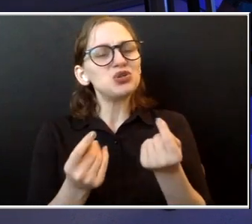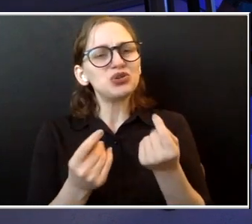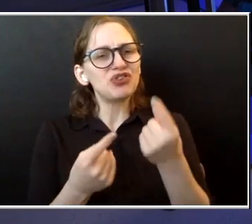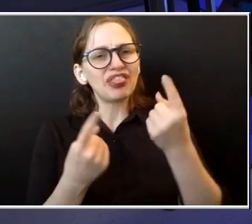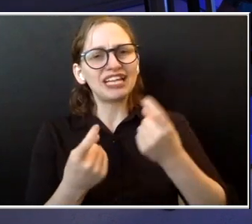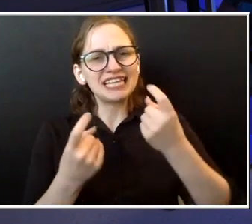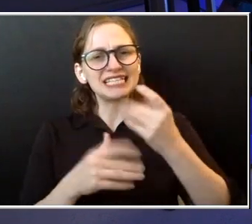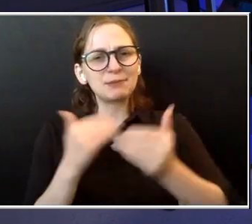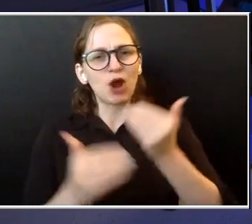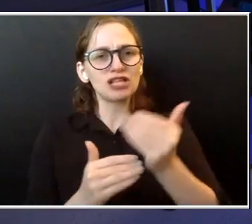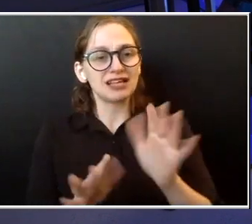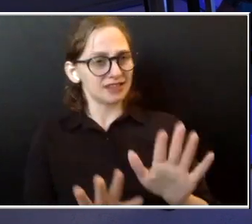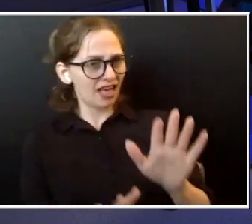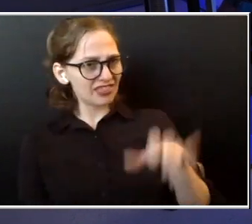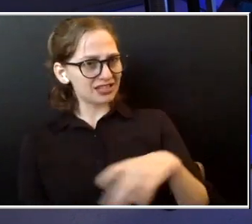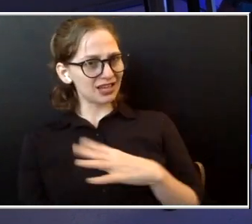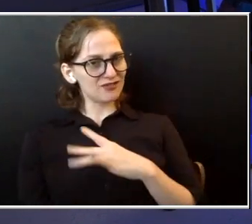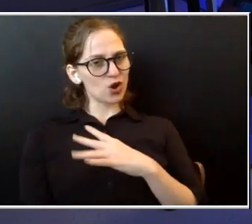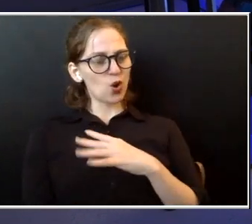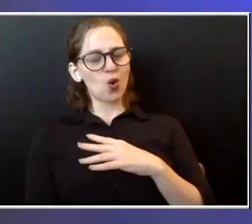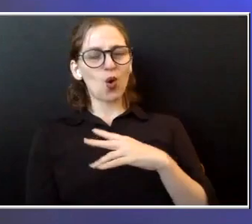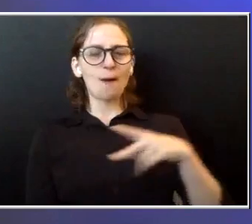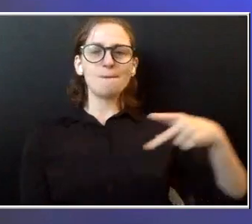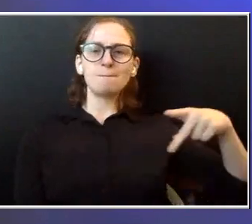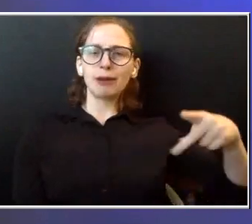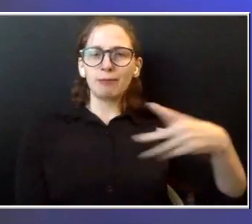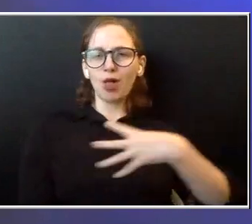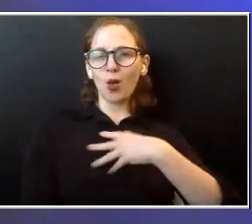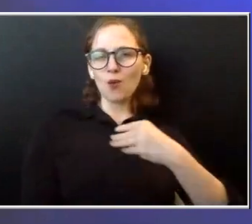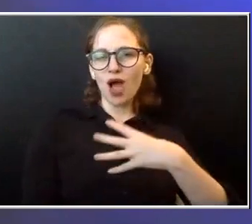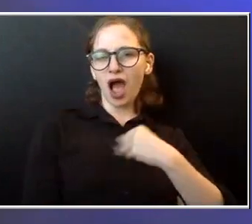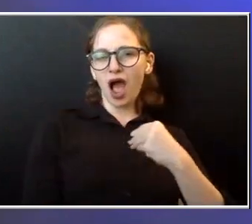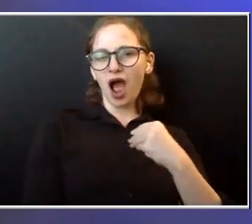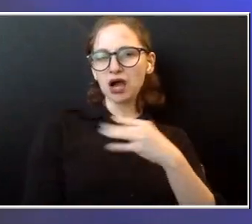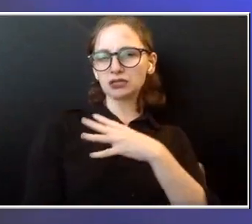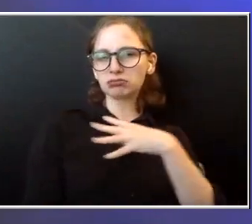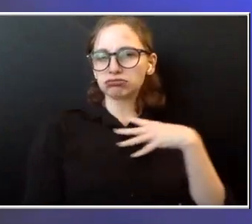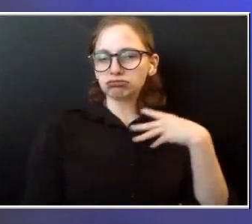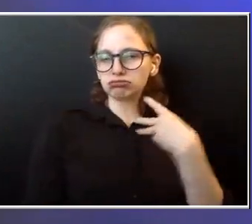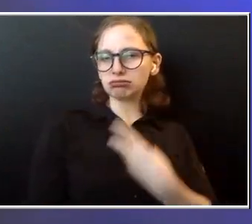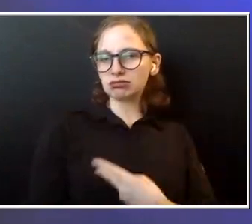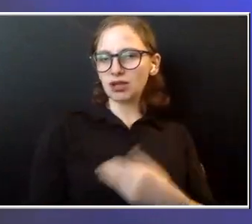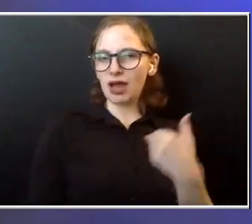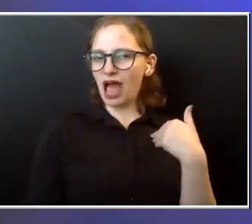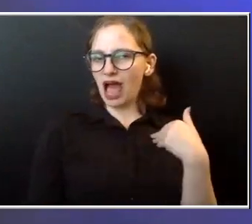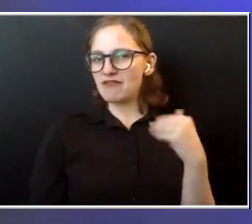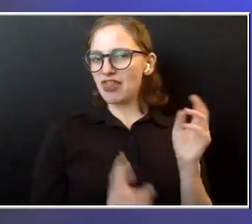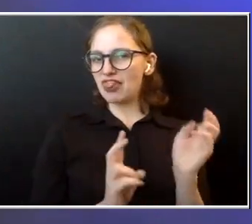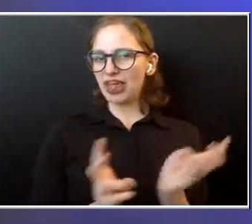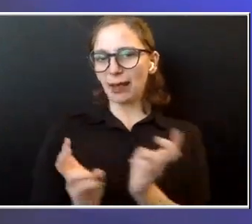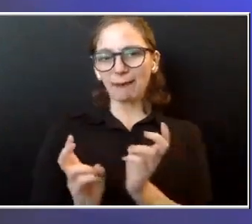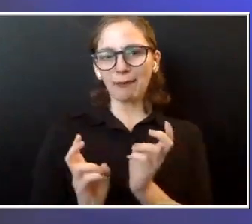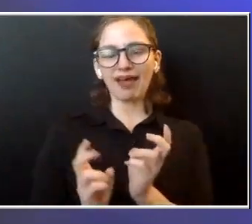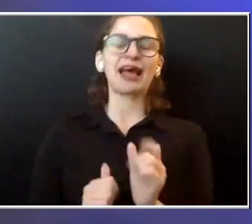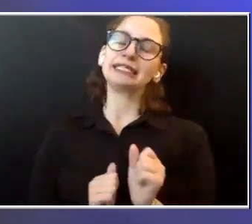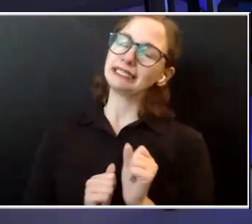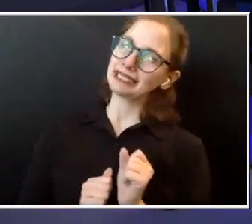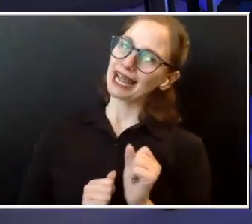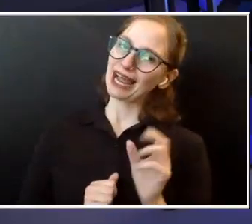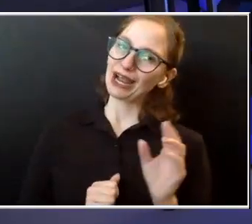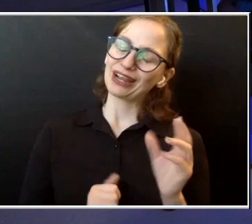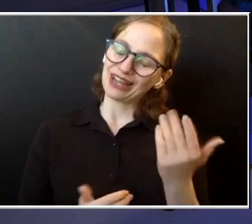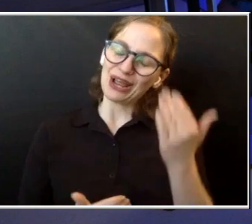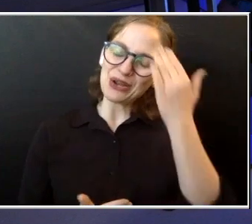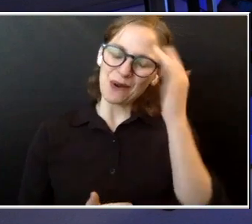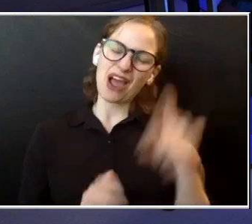cool purple and white. There's some theme going on here. Yeah, I know, it's a little bright too. You I don't know. Got to represent. All right, so what